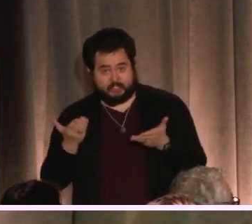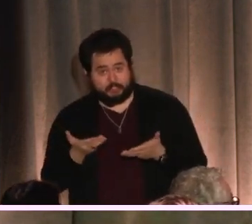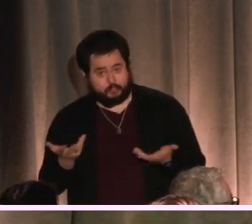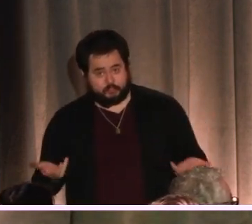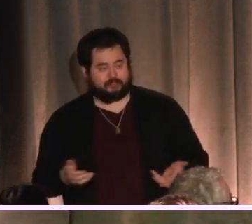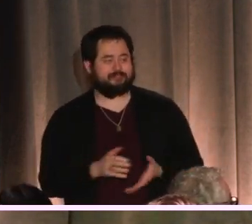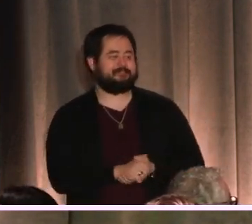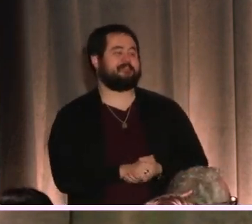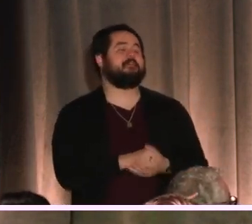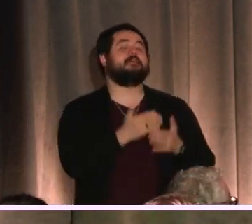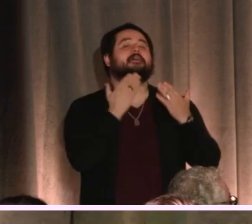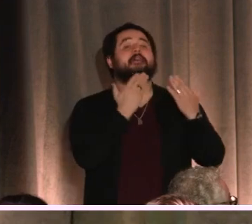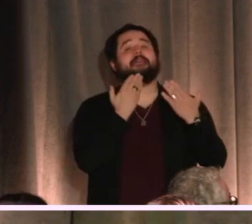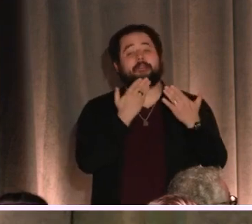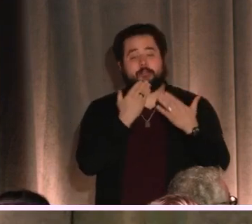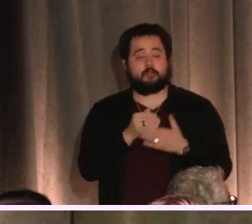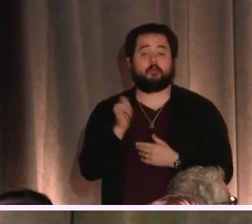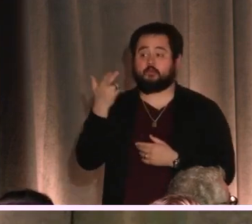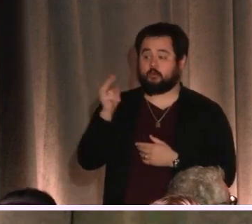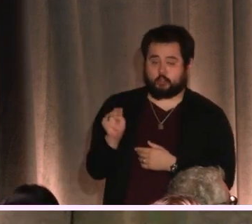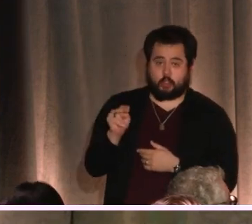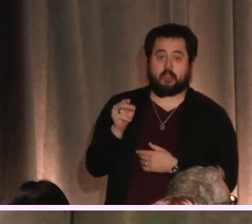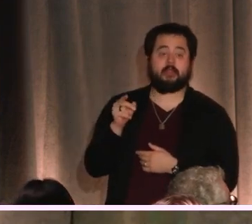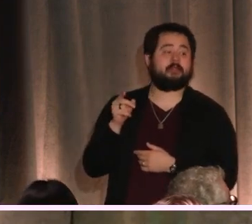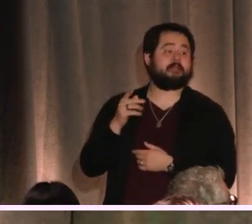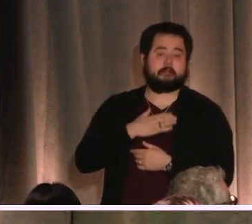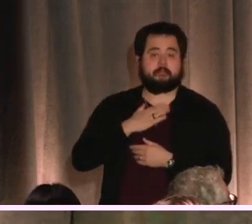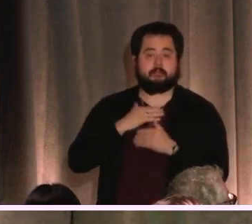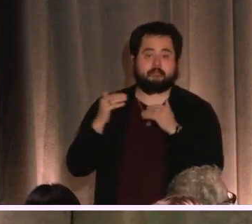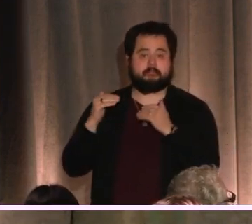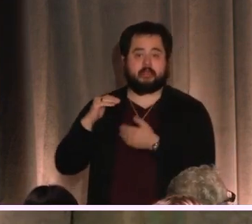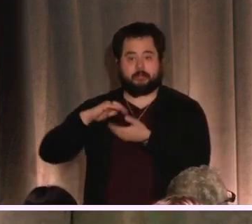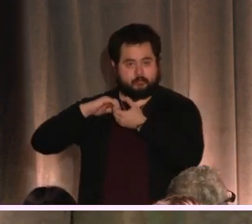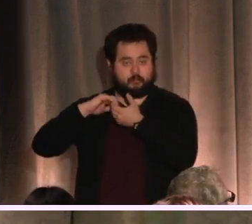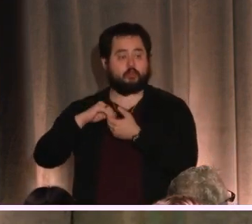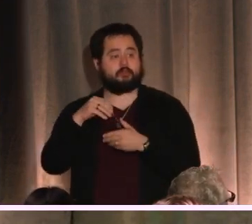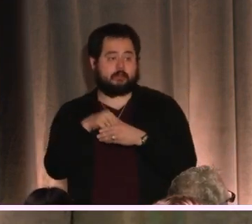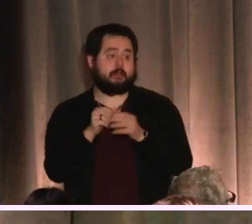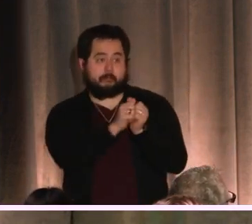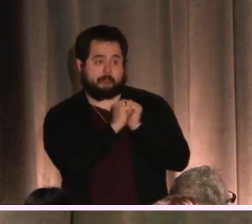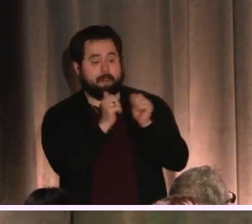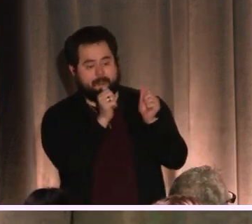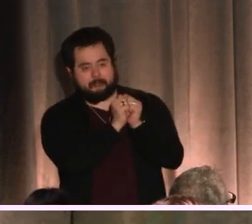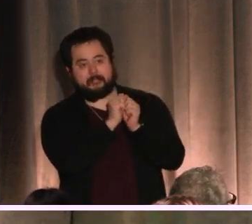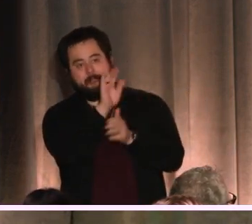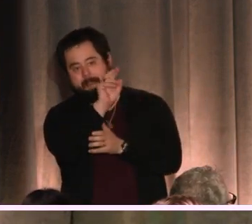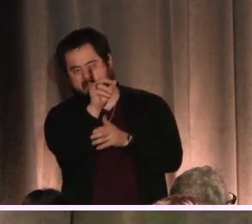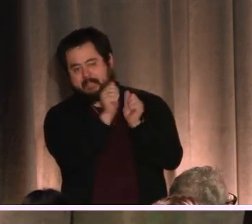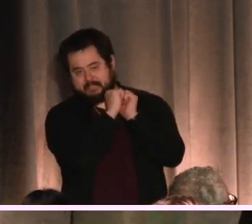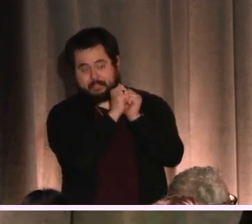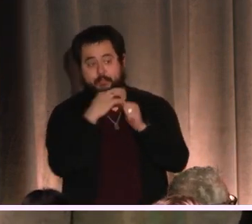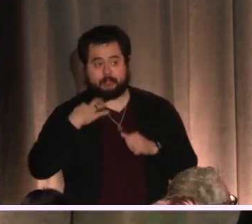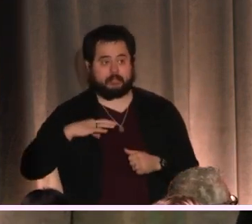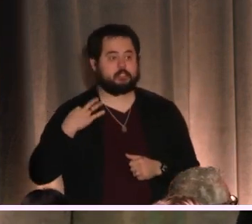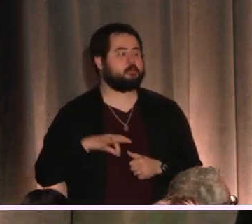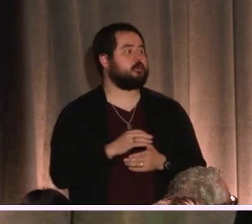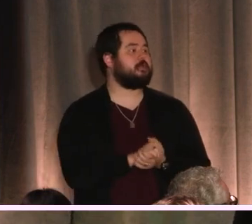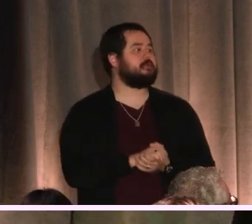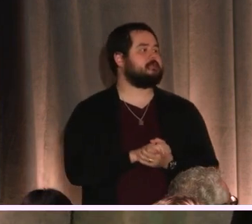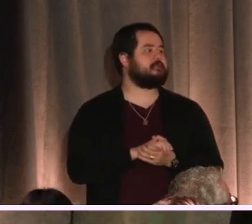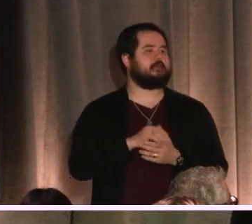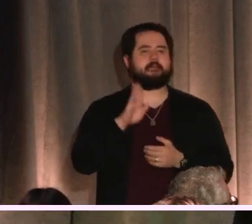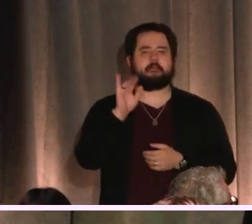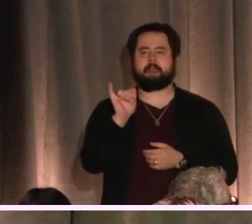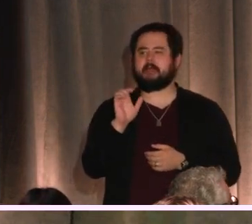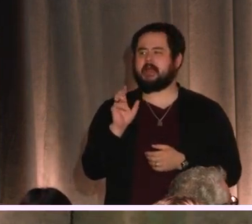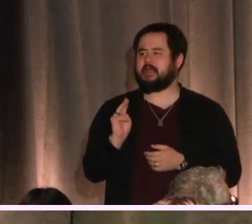Thanks. Well, John, actually, my partner in Band Together Pittsburgh, Is it the Byam? Is it the Byam or the Benedum? Where are